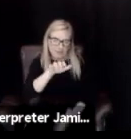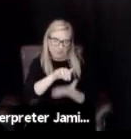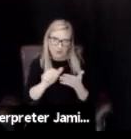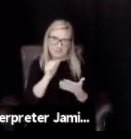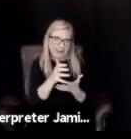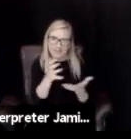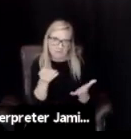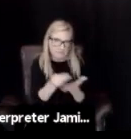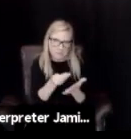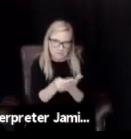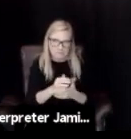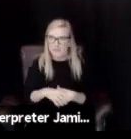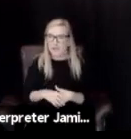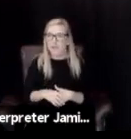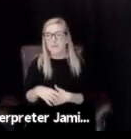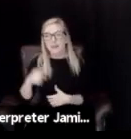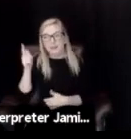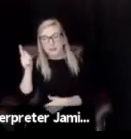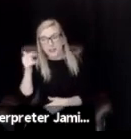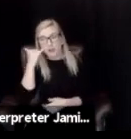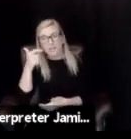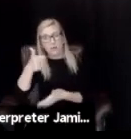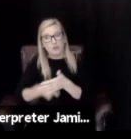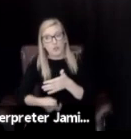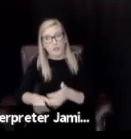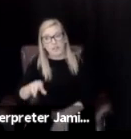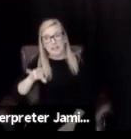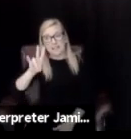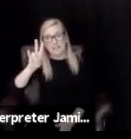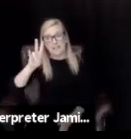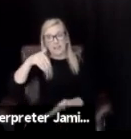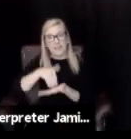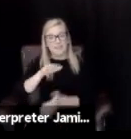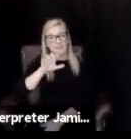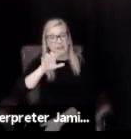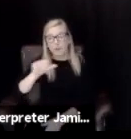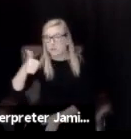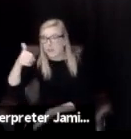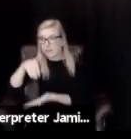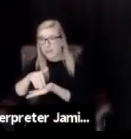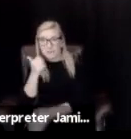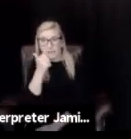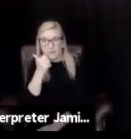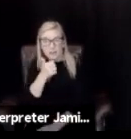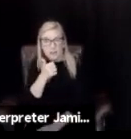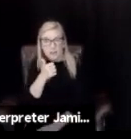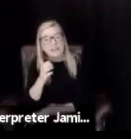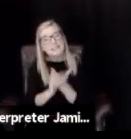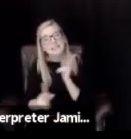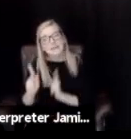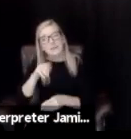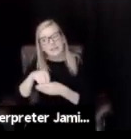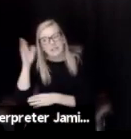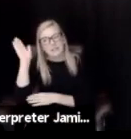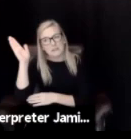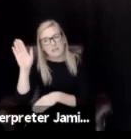get to 7,500, 10,000 a day, and some people that are in the speaking business, they make